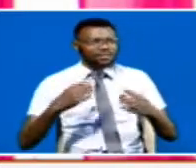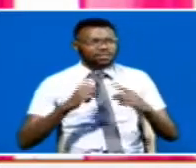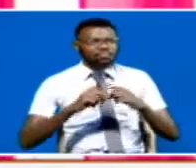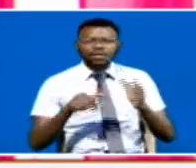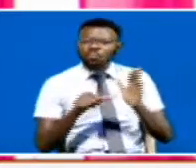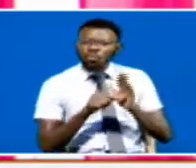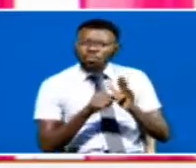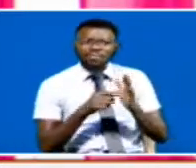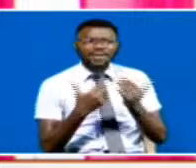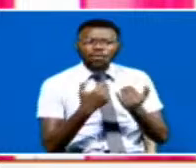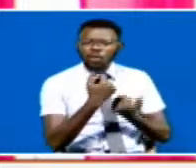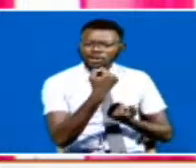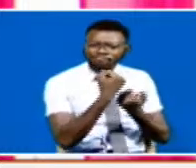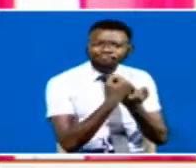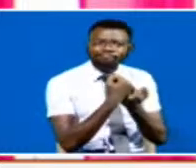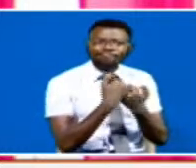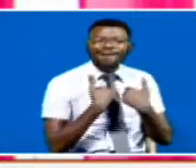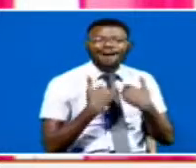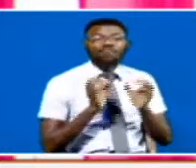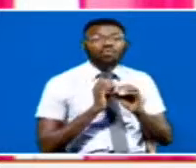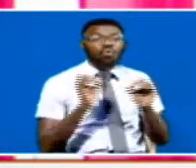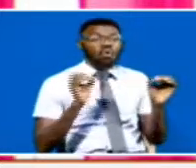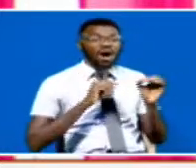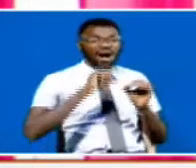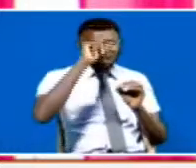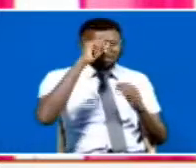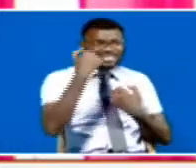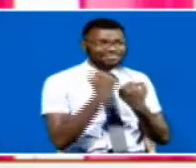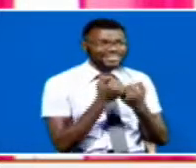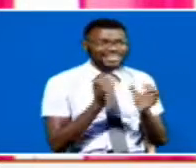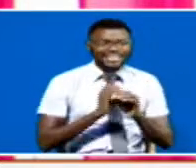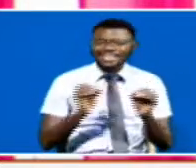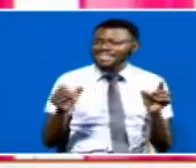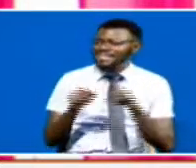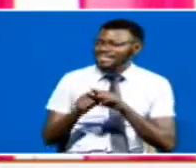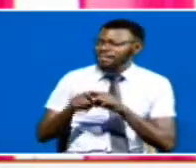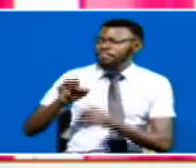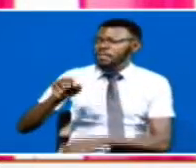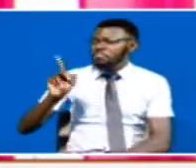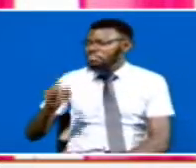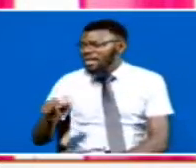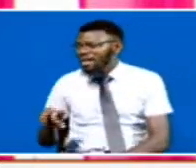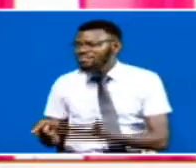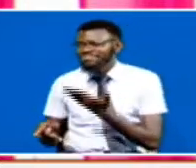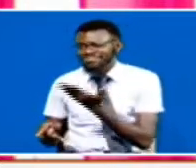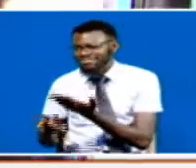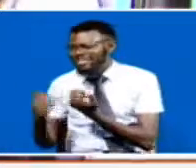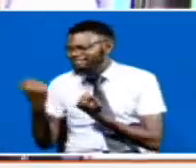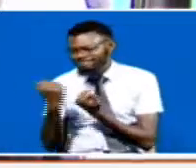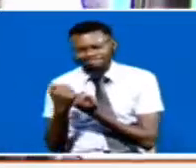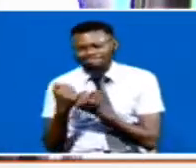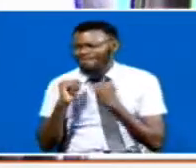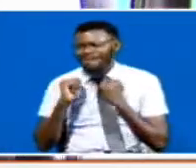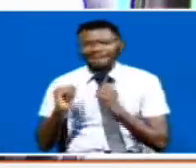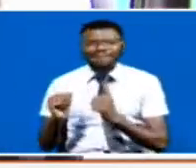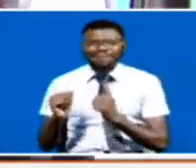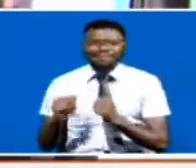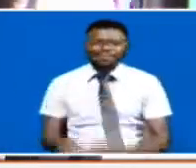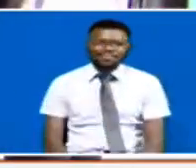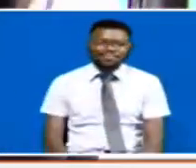hapa chini, especially from the government ama from even the area MPs, inakuwa ni ngumu kidogo.